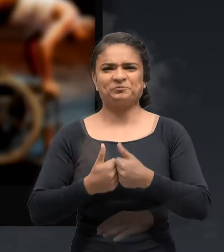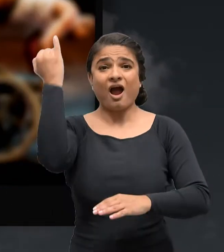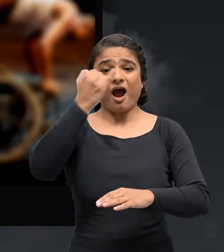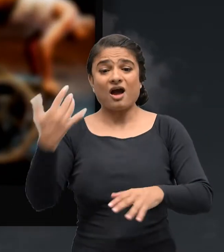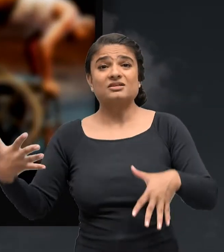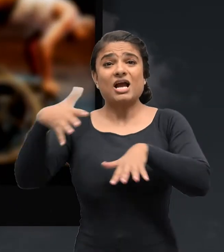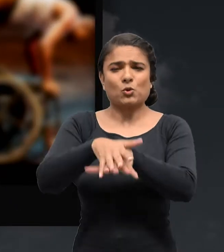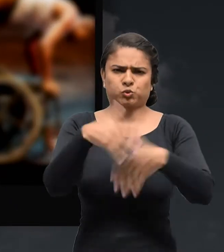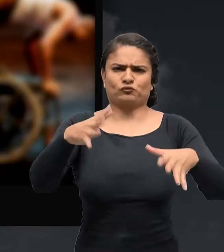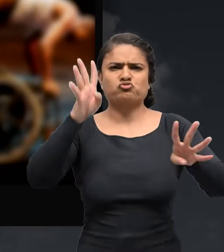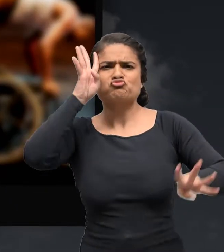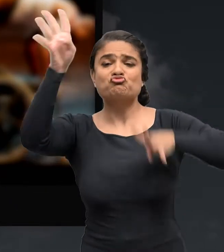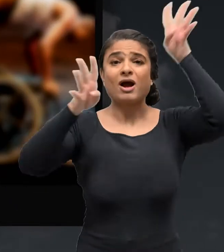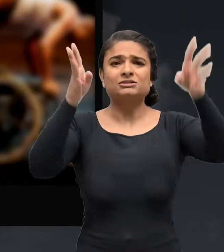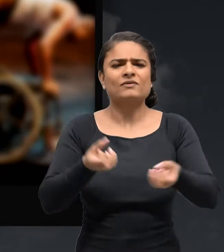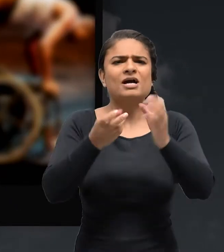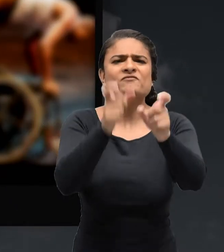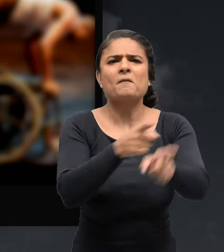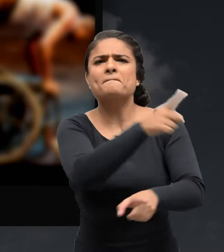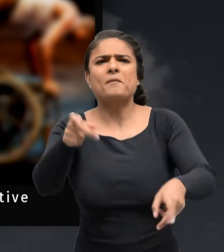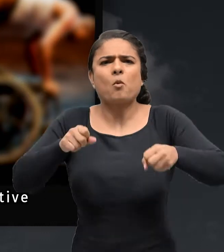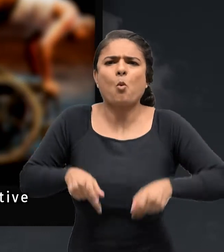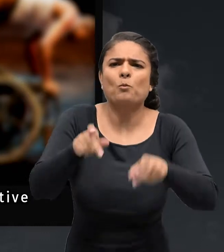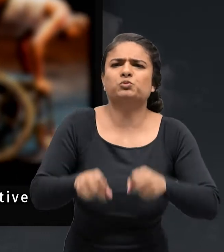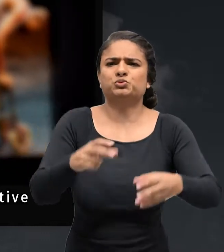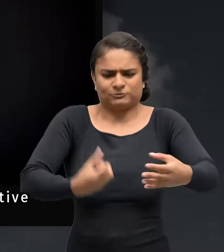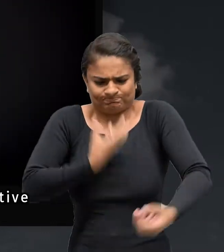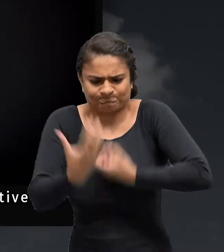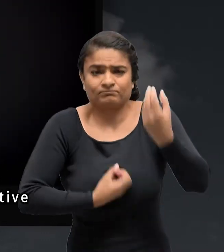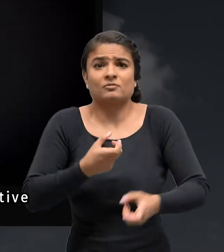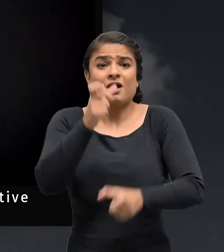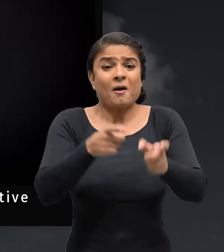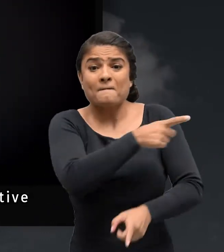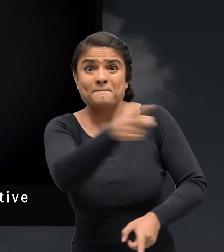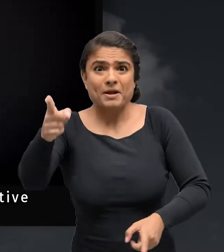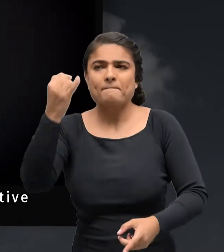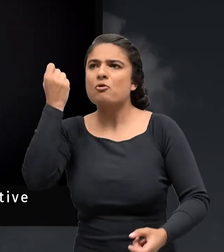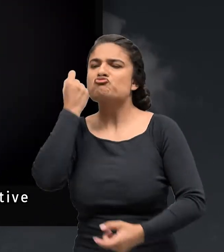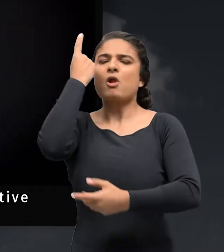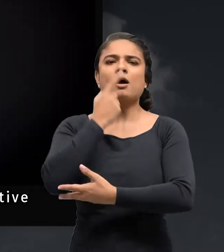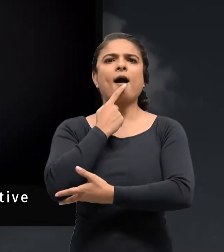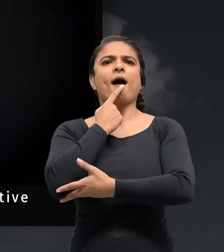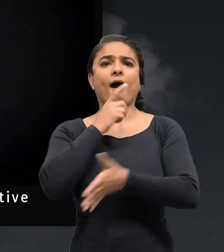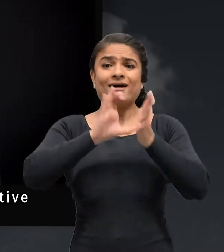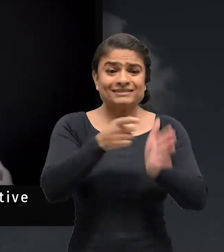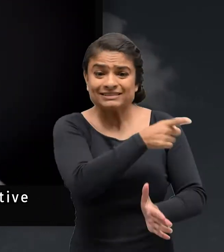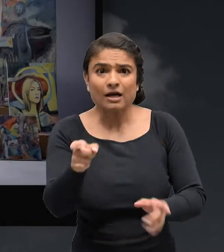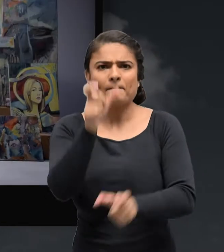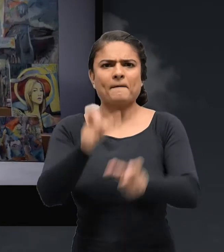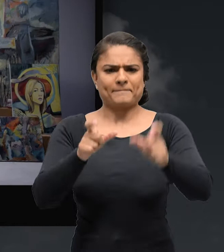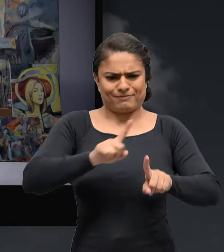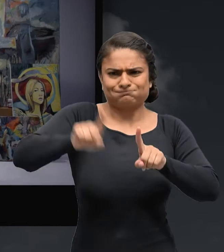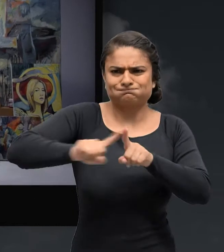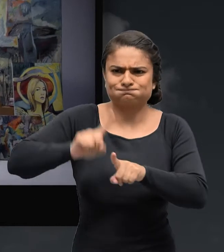Inclusive art is an essential field of creative practice because it can help people realize creative potential with learning difficulties